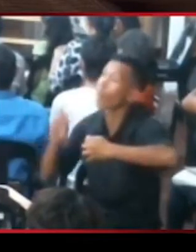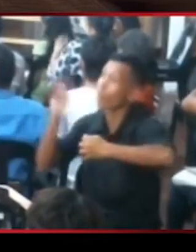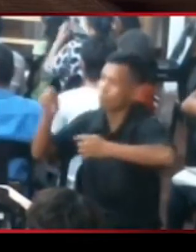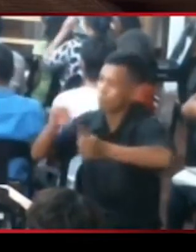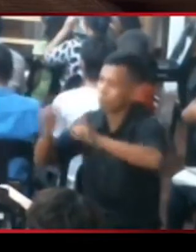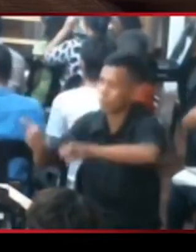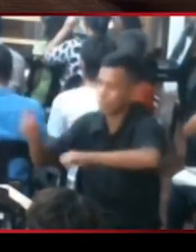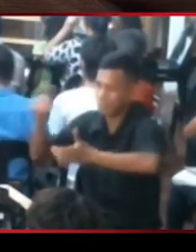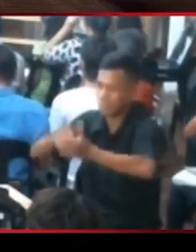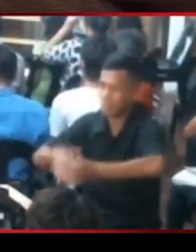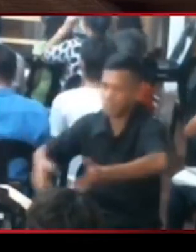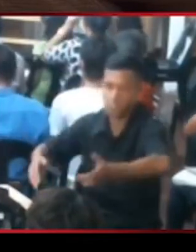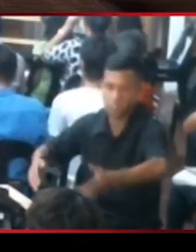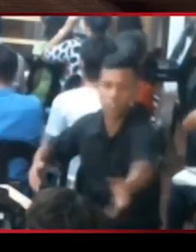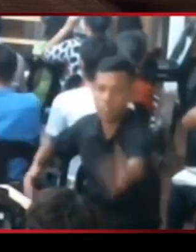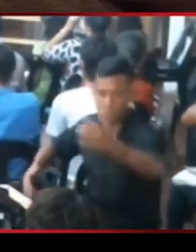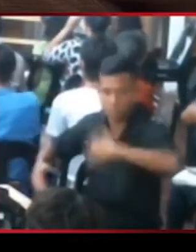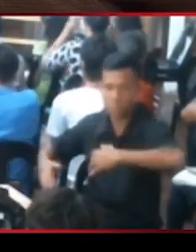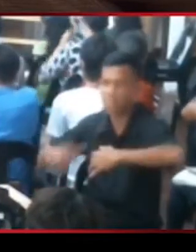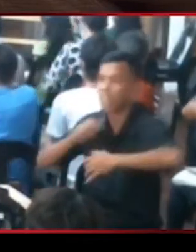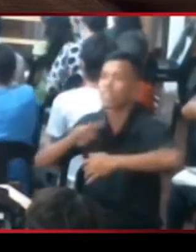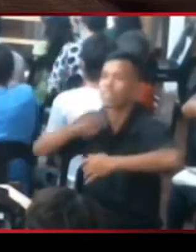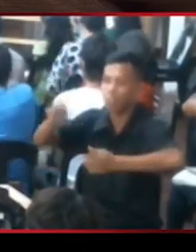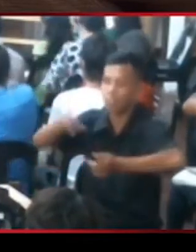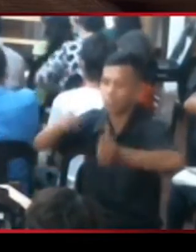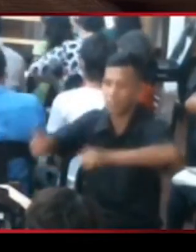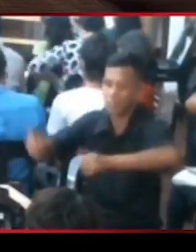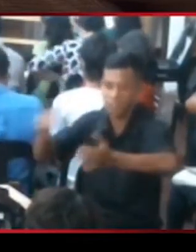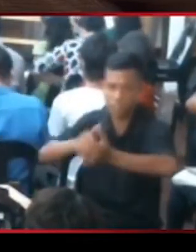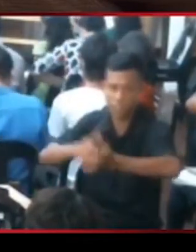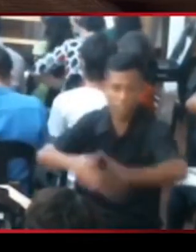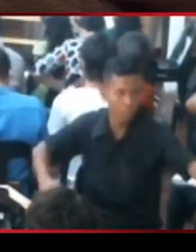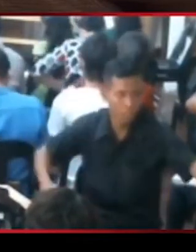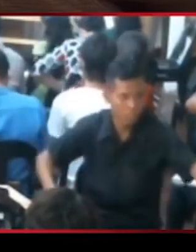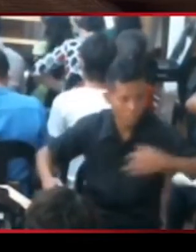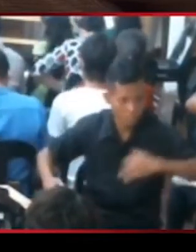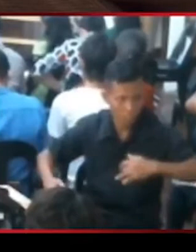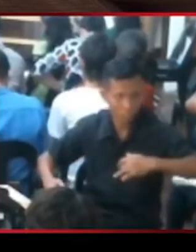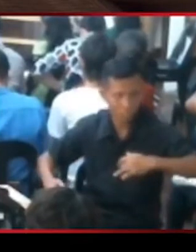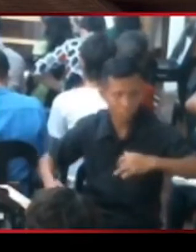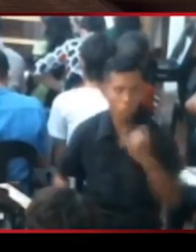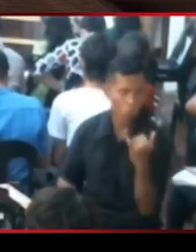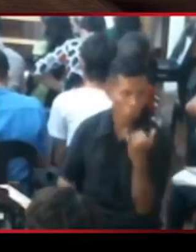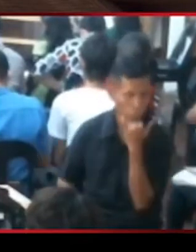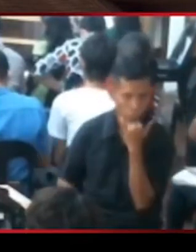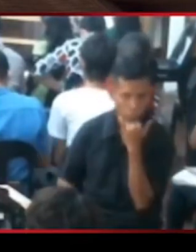100% Baptist. All right, now let's move on.